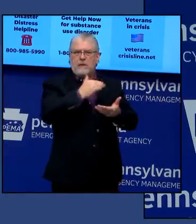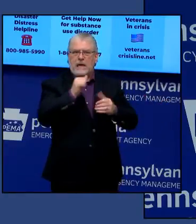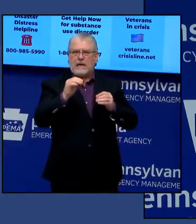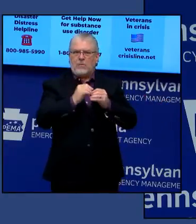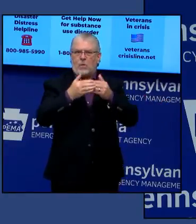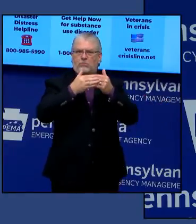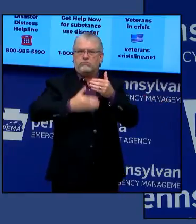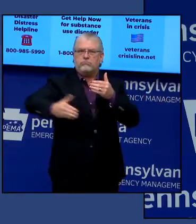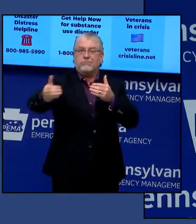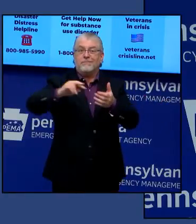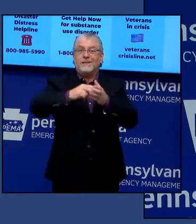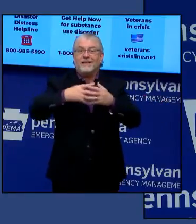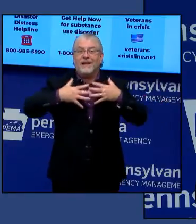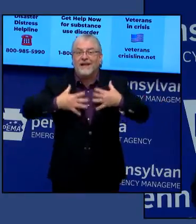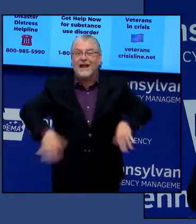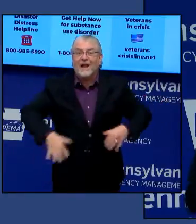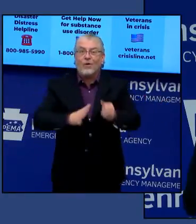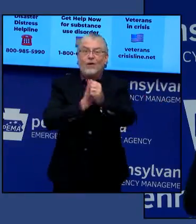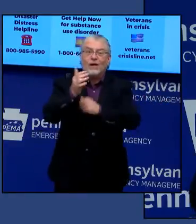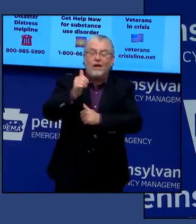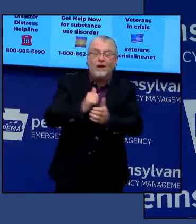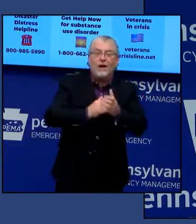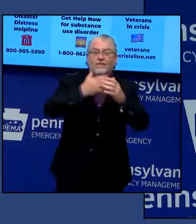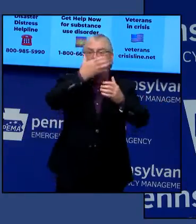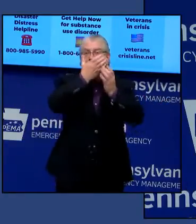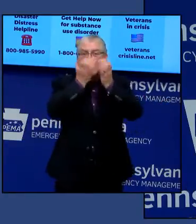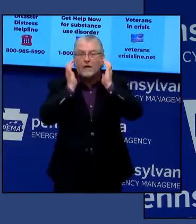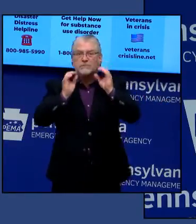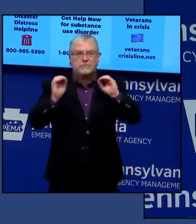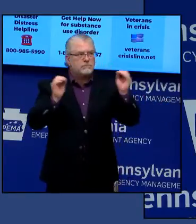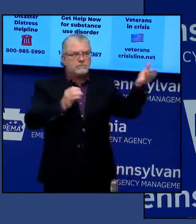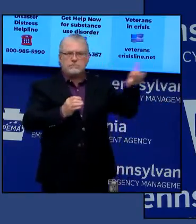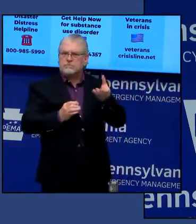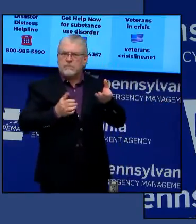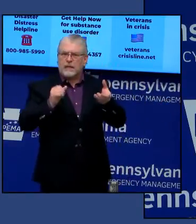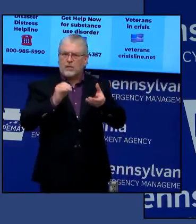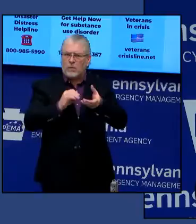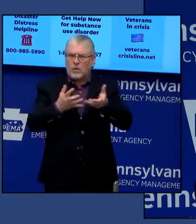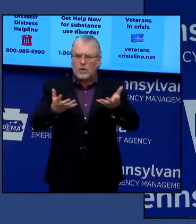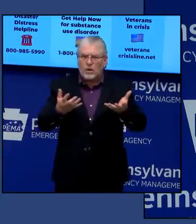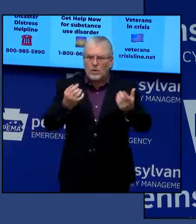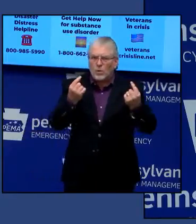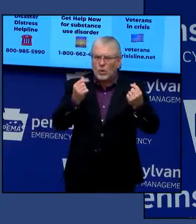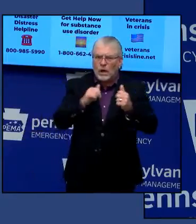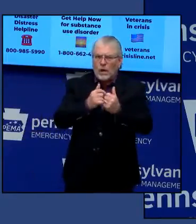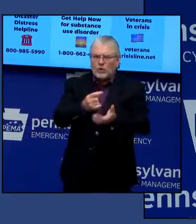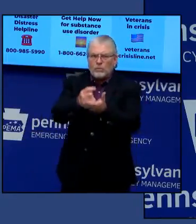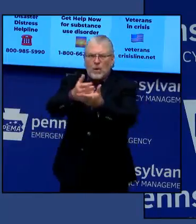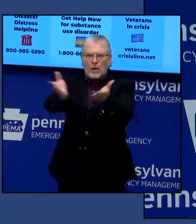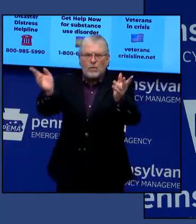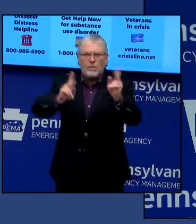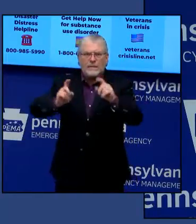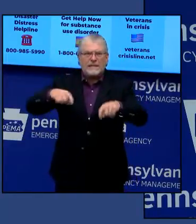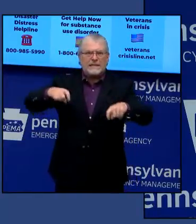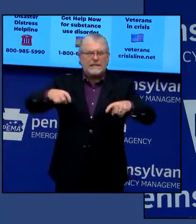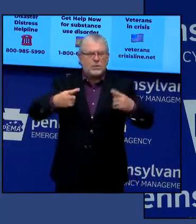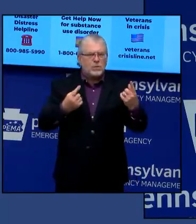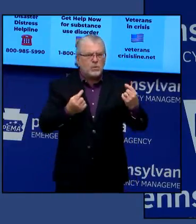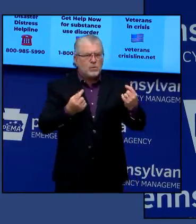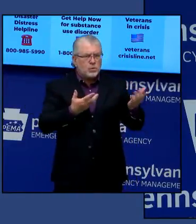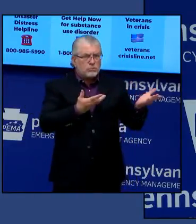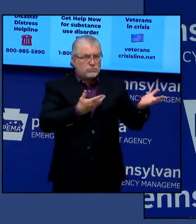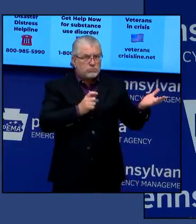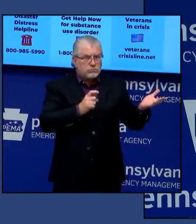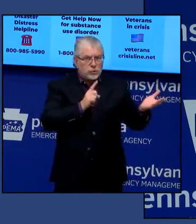provide testing and treatment? Mm-hmm. We have discussed this with the congressman and actually all of our federal delegation. So at this